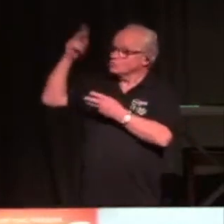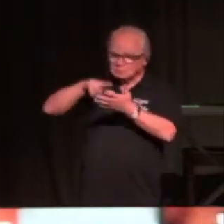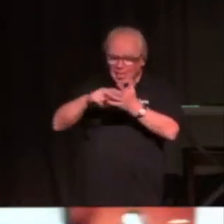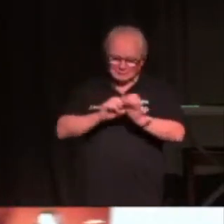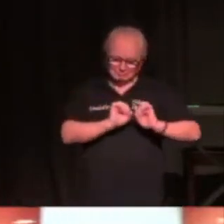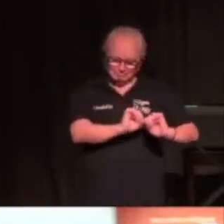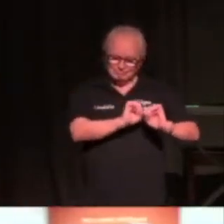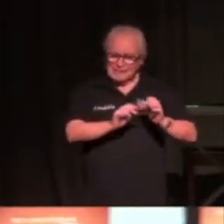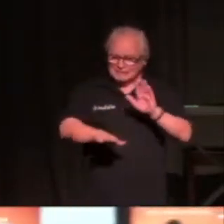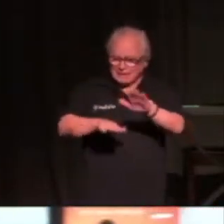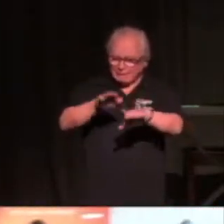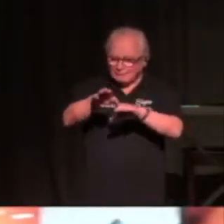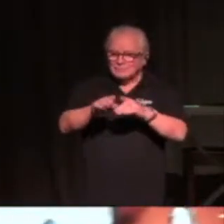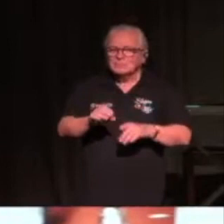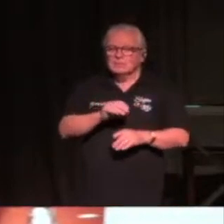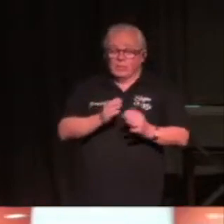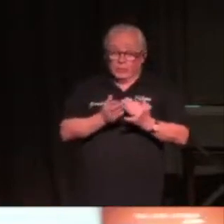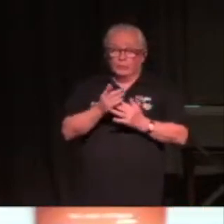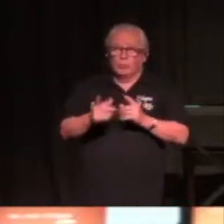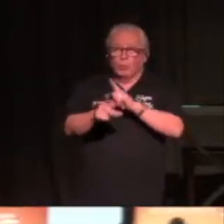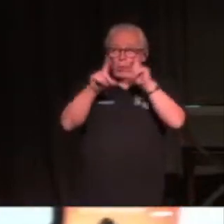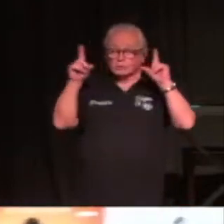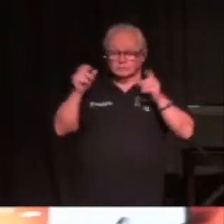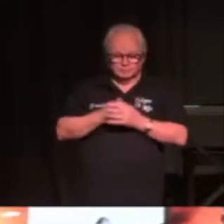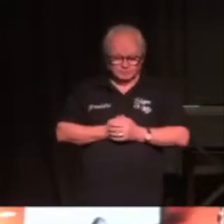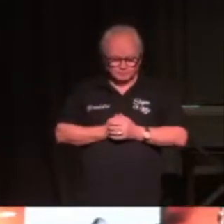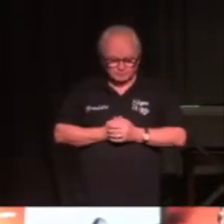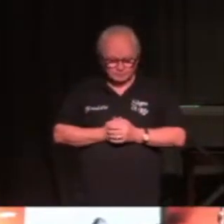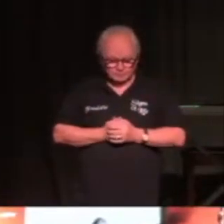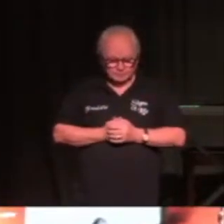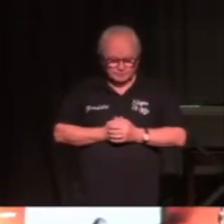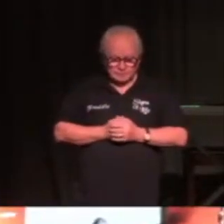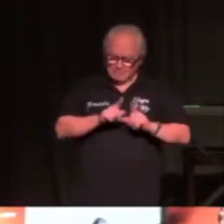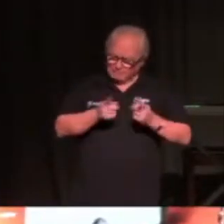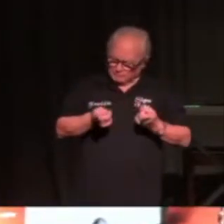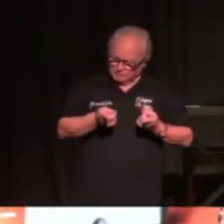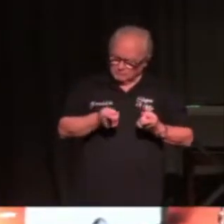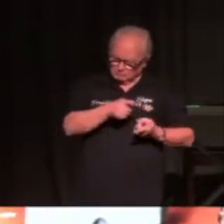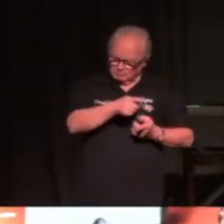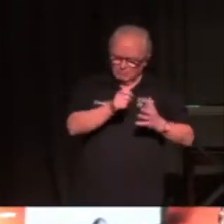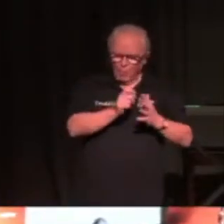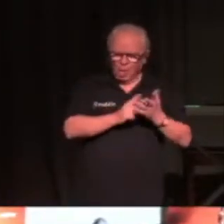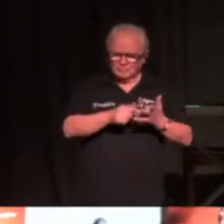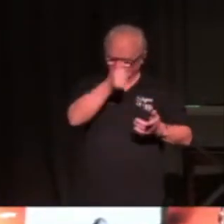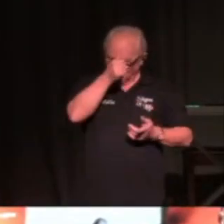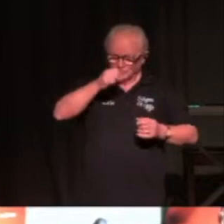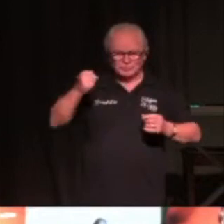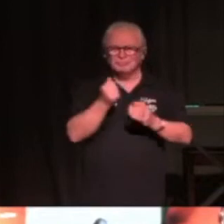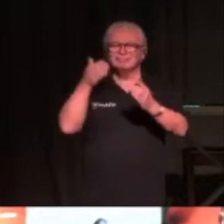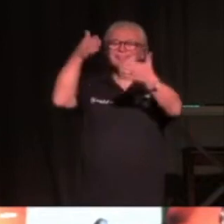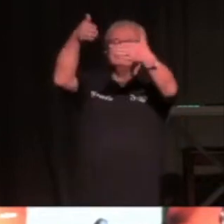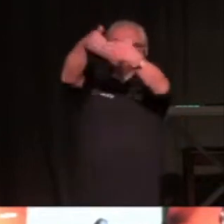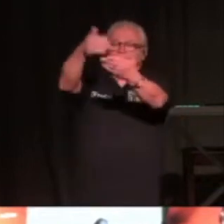Okay, they're ordered of the Lord. And yet, he's supposed to be going to Rome, and yet they think he's